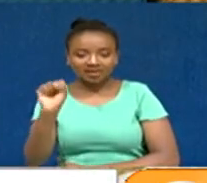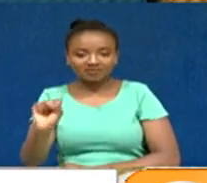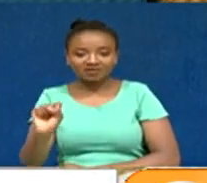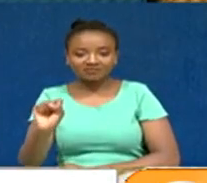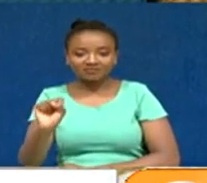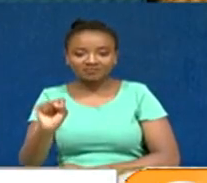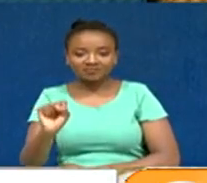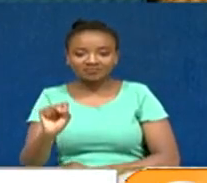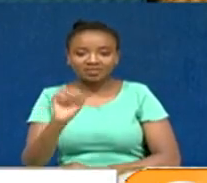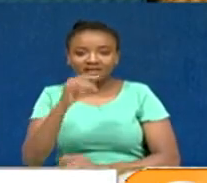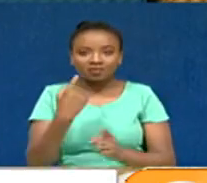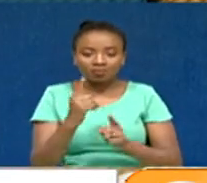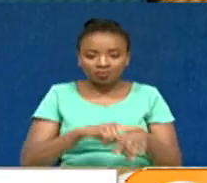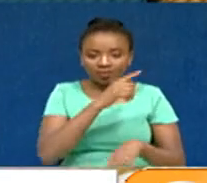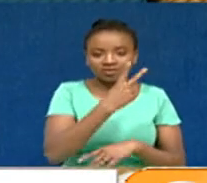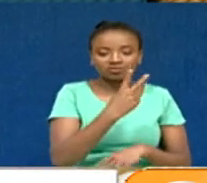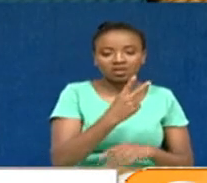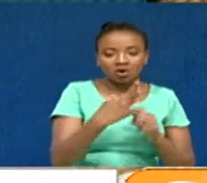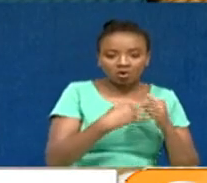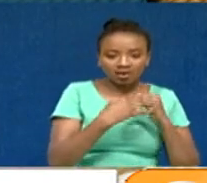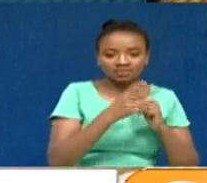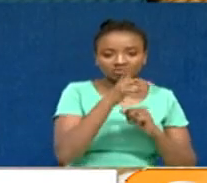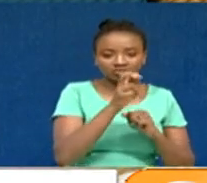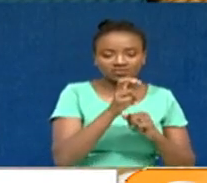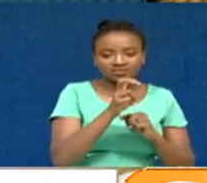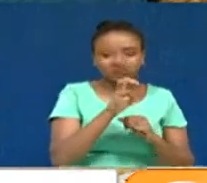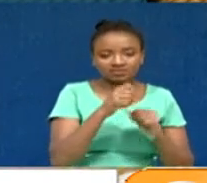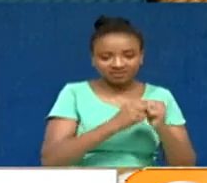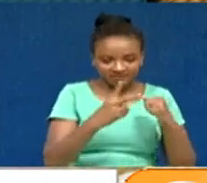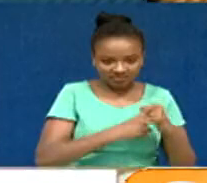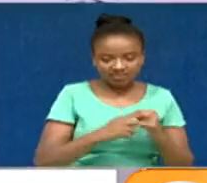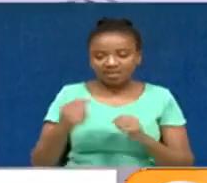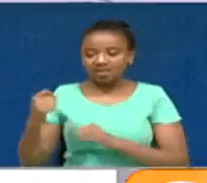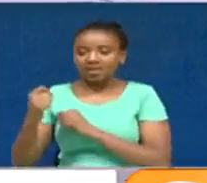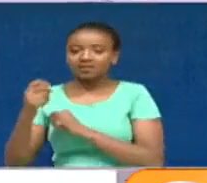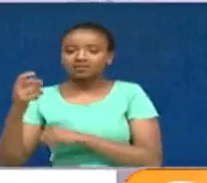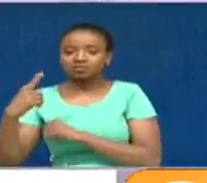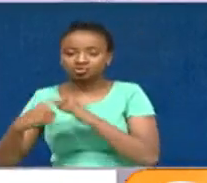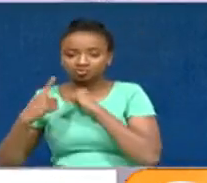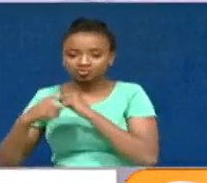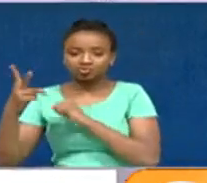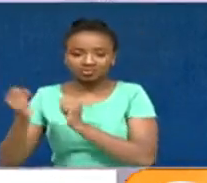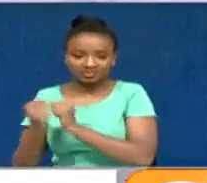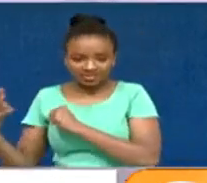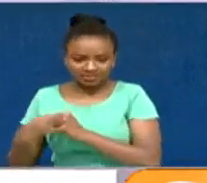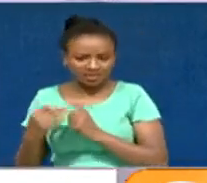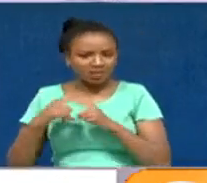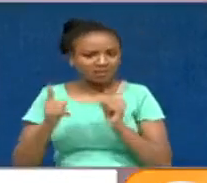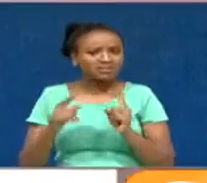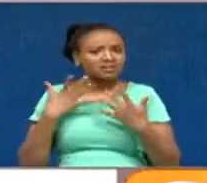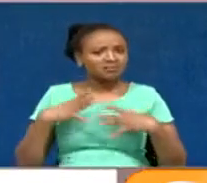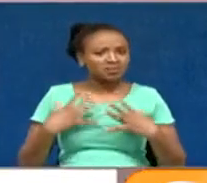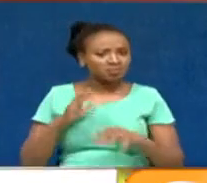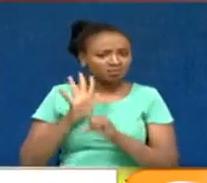11,131,305 shillings between 22nd August 2017 and 18th June 2018. The officer's dealings were uncovered when